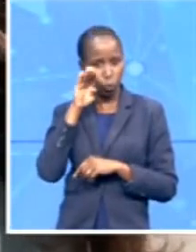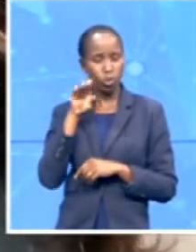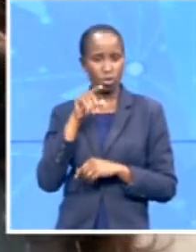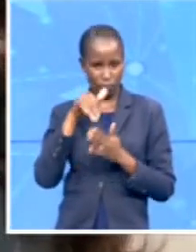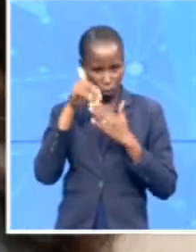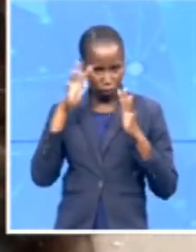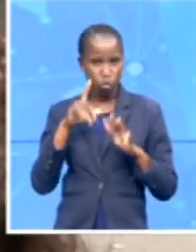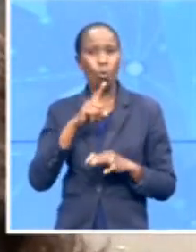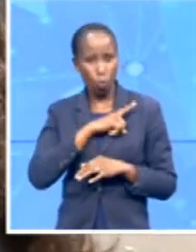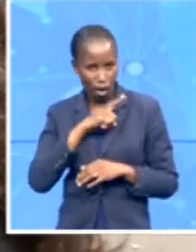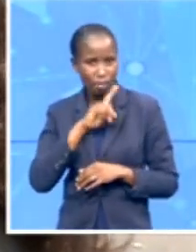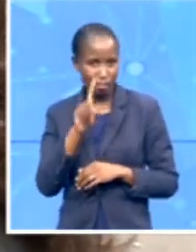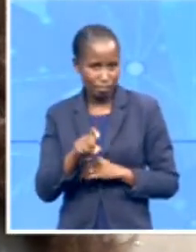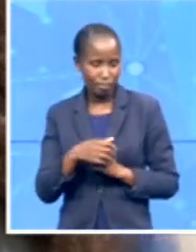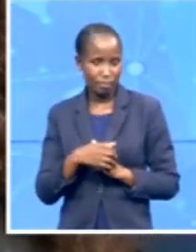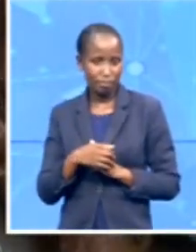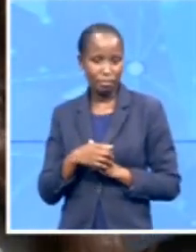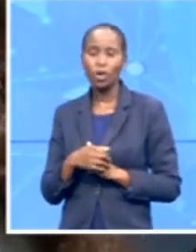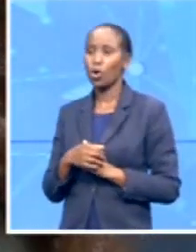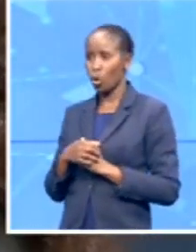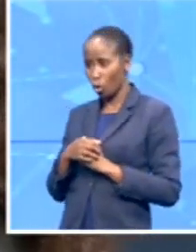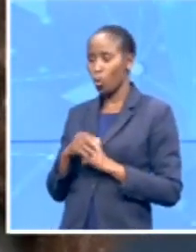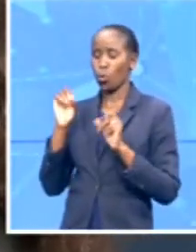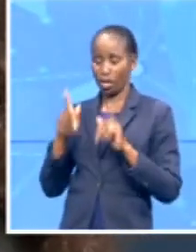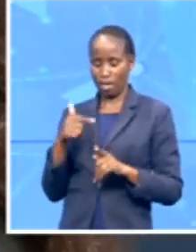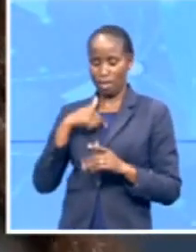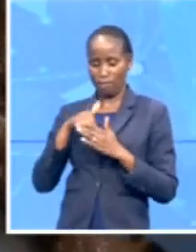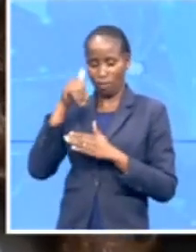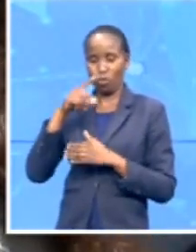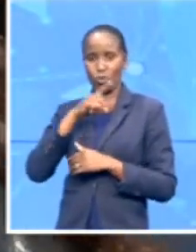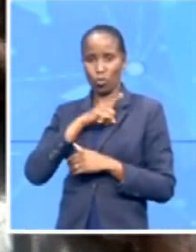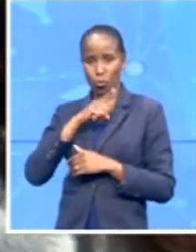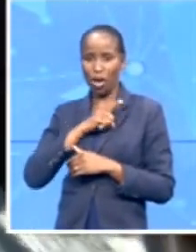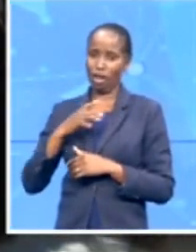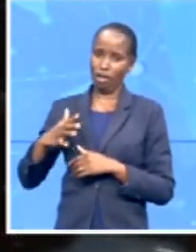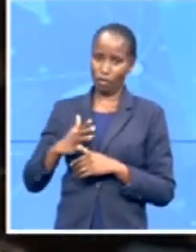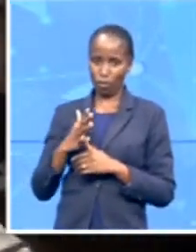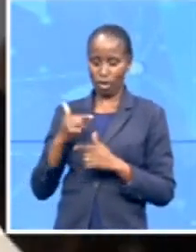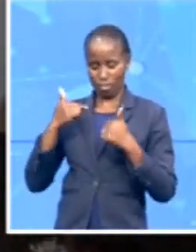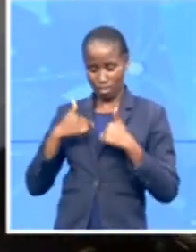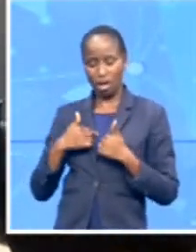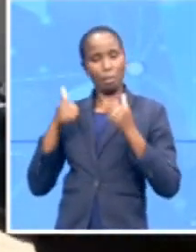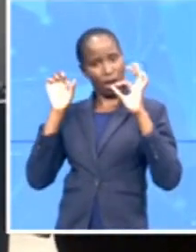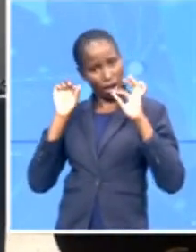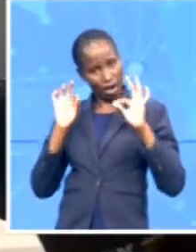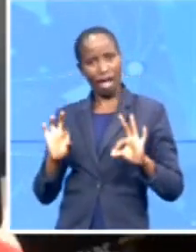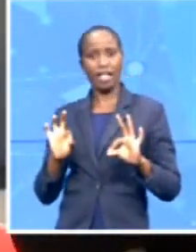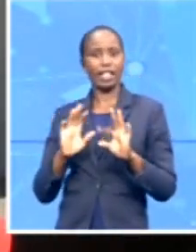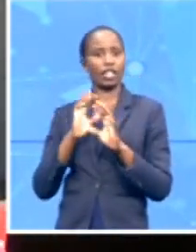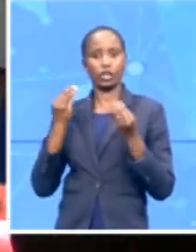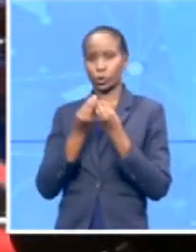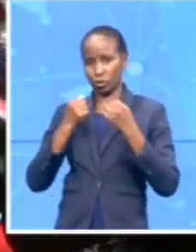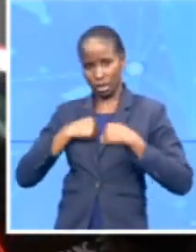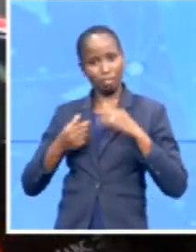ngivotela ukuthi kube kahle ngibe kahle into zami zambe kahle izinto zami zambe